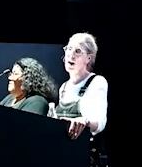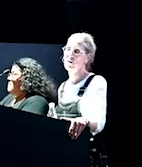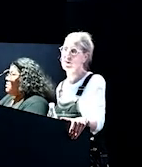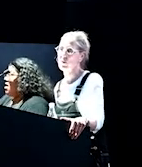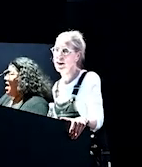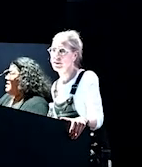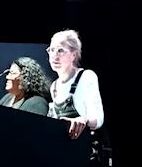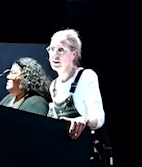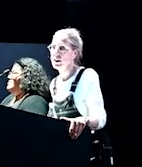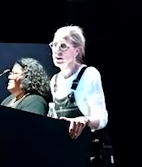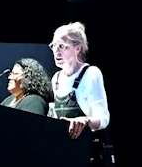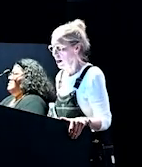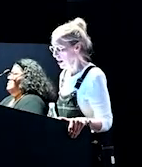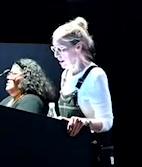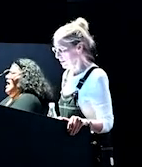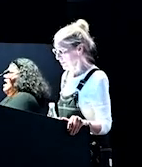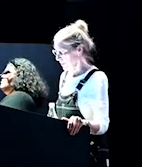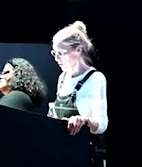design of the office space.